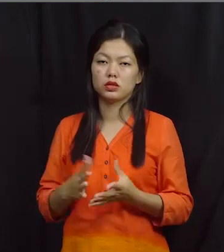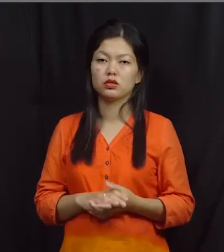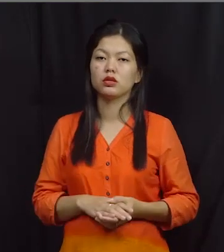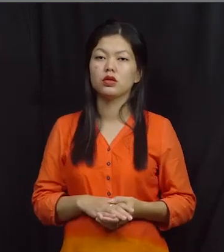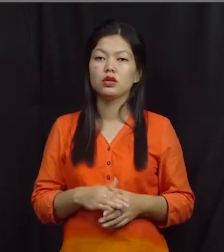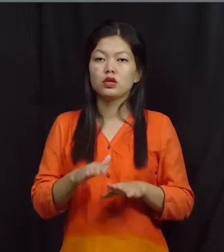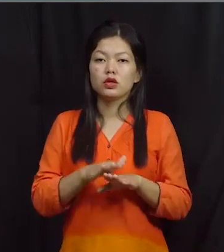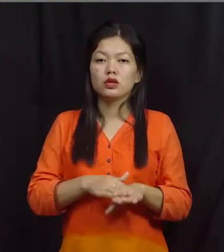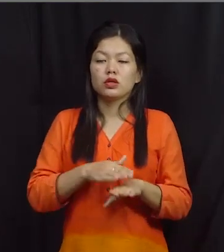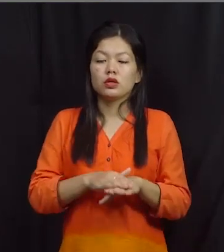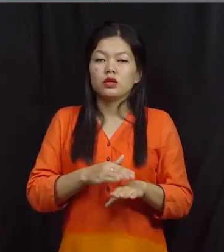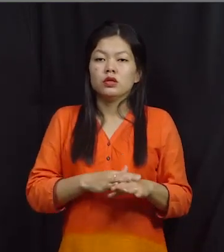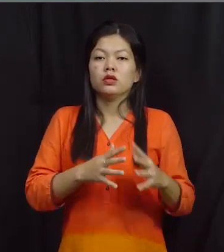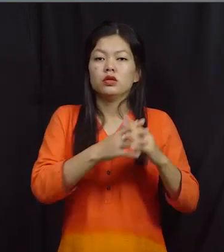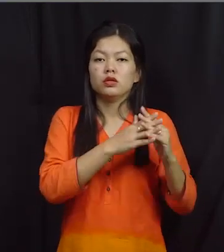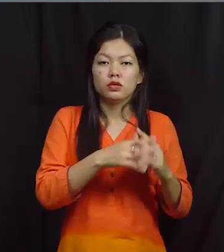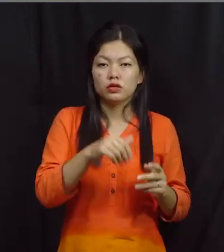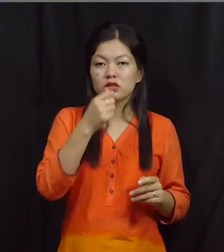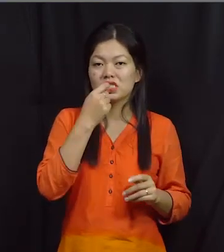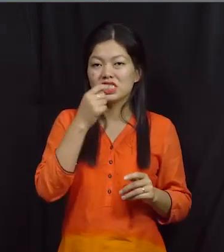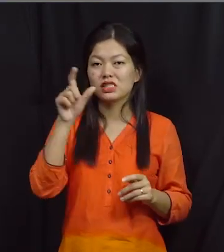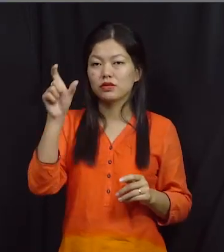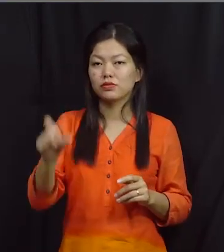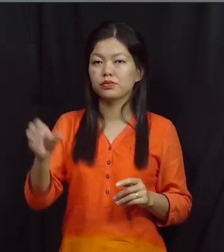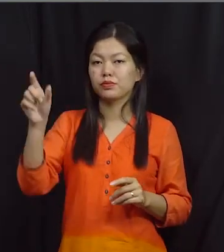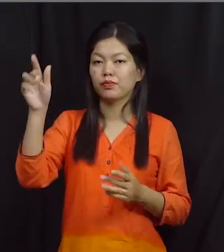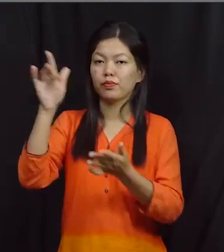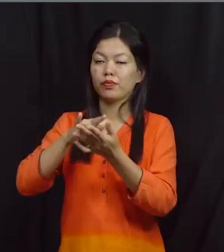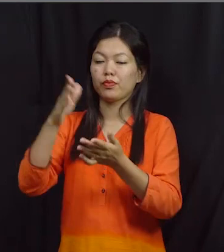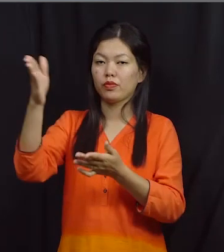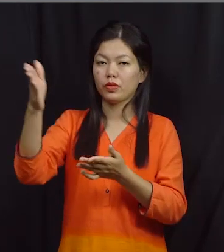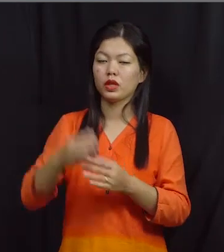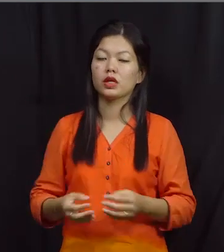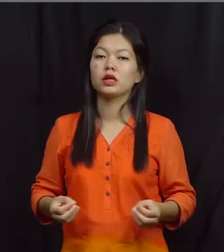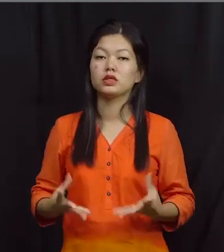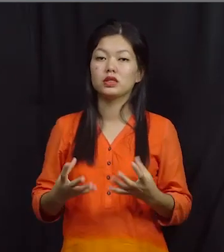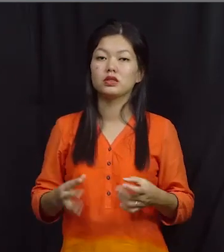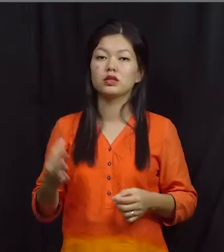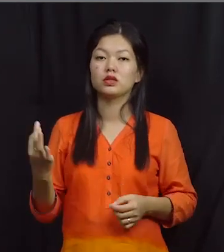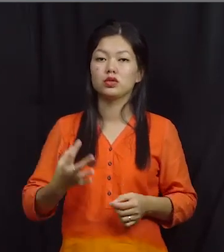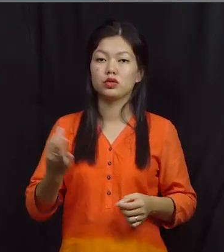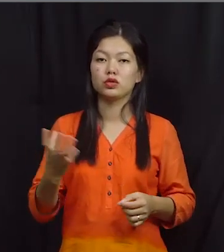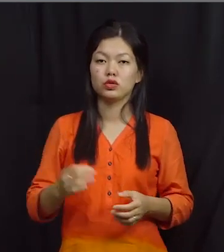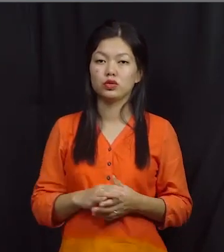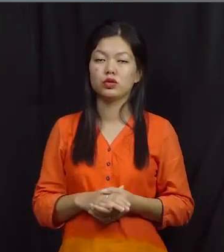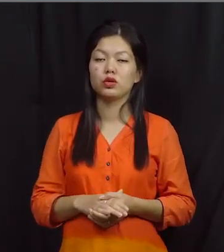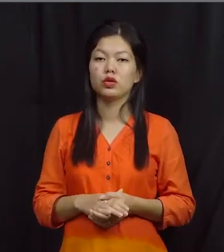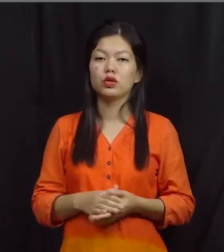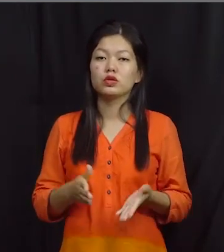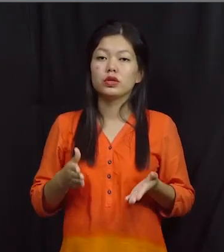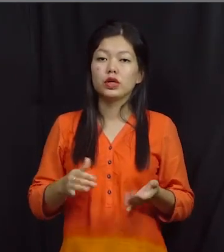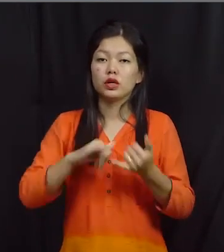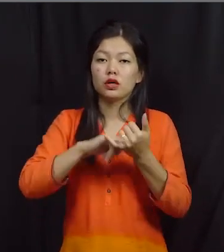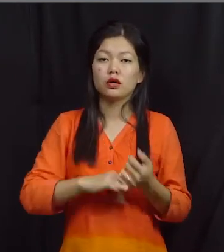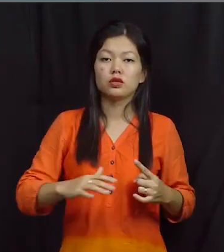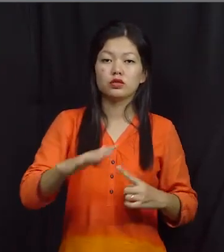individual or you as an individual is not is not alone, or you're not free from the